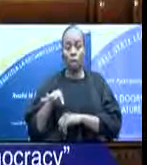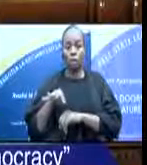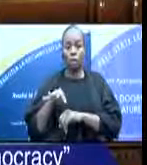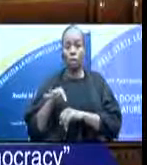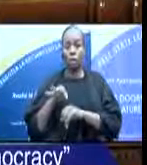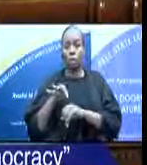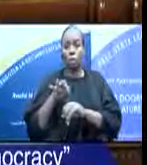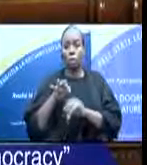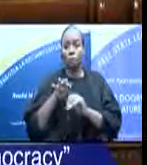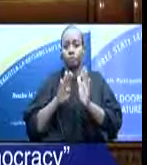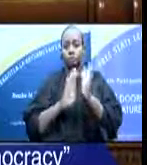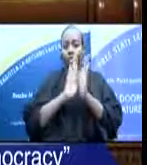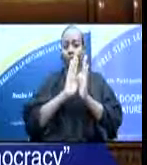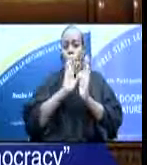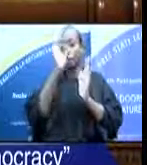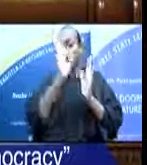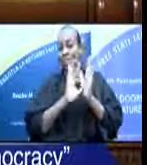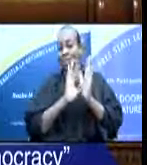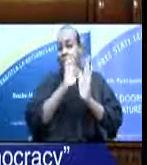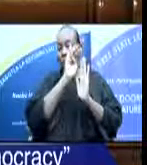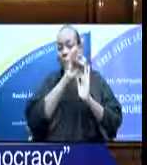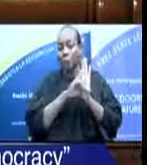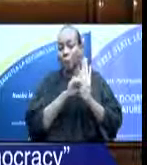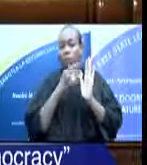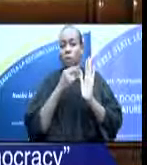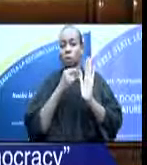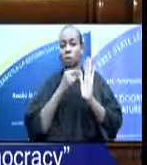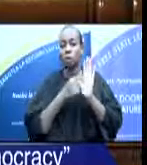State shows we had